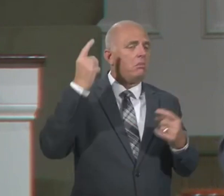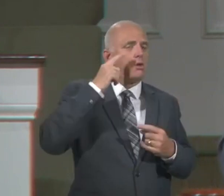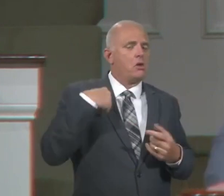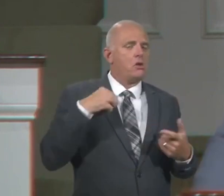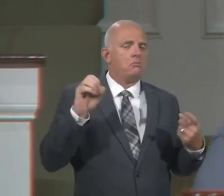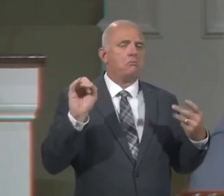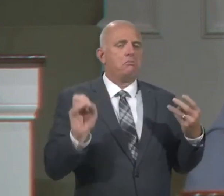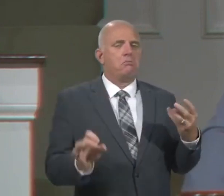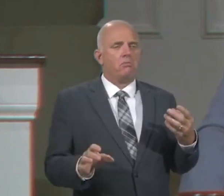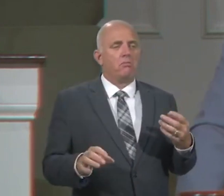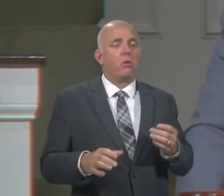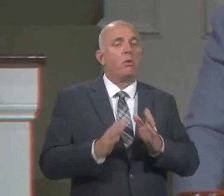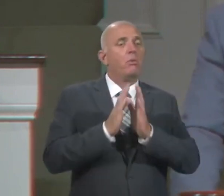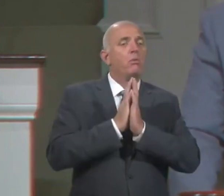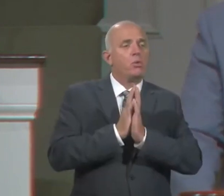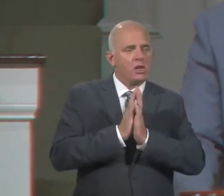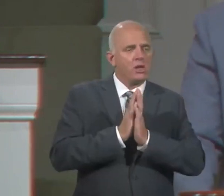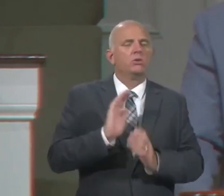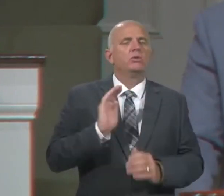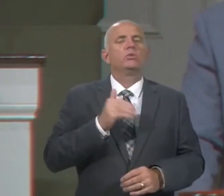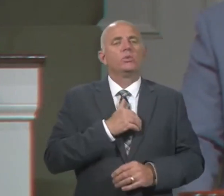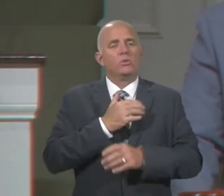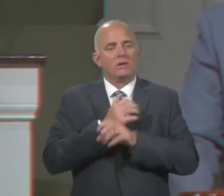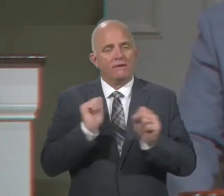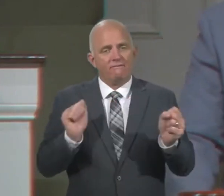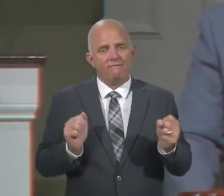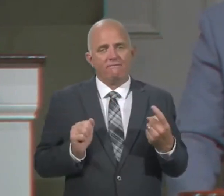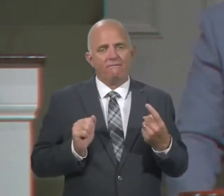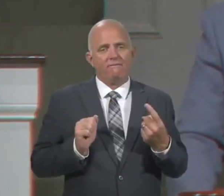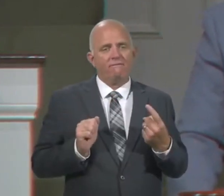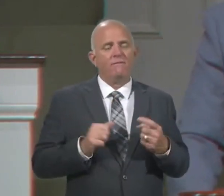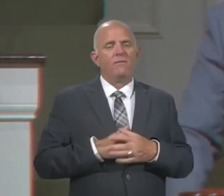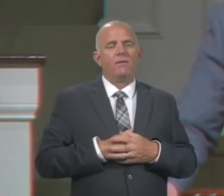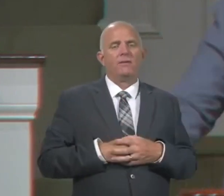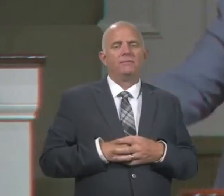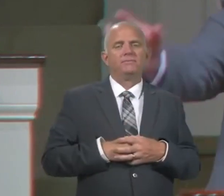One, we need to pray for souls to be saved. We need